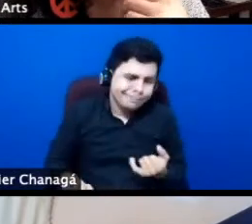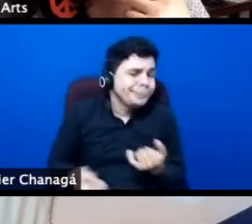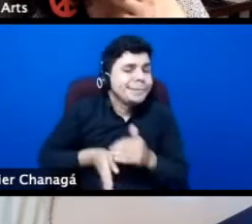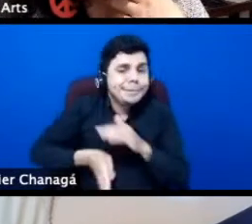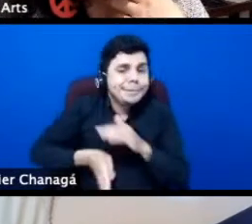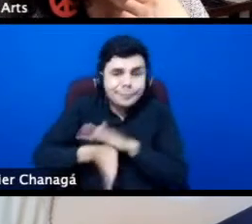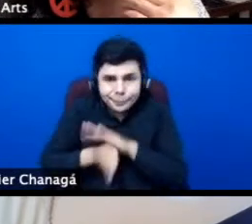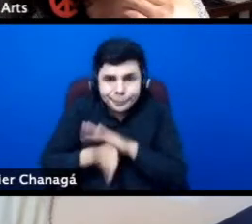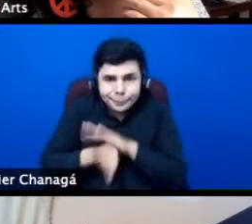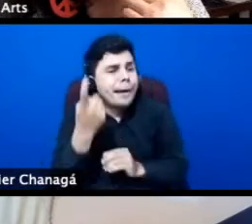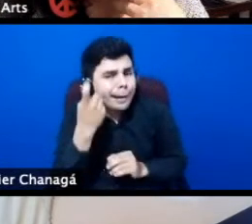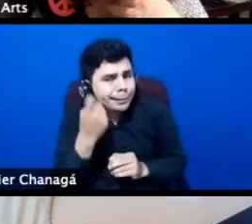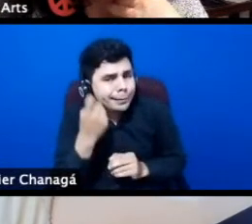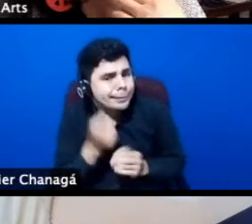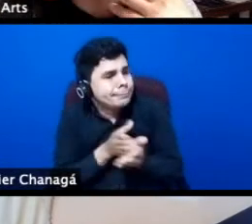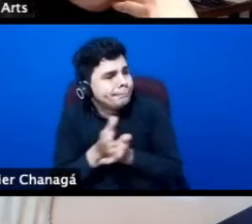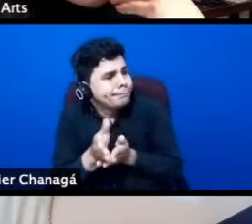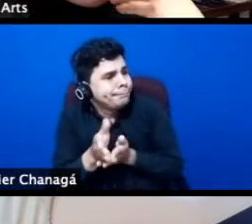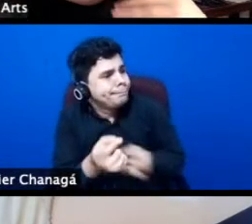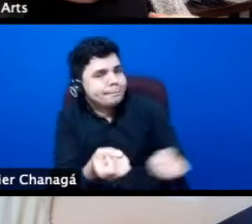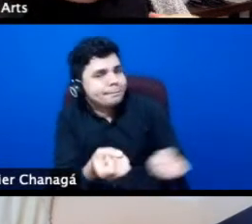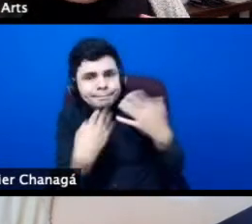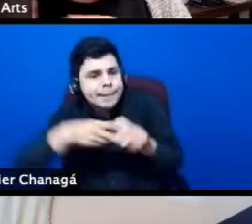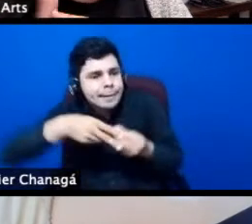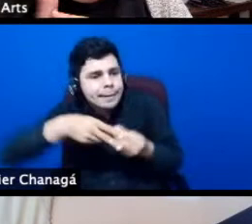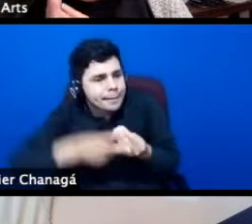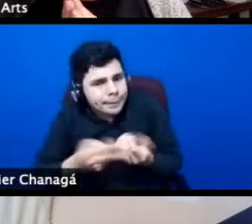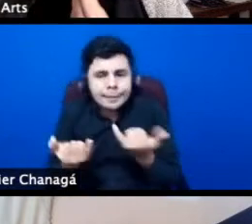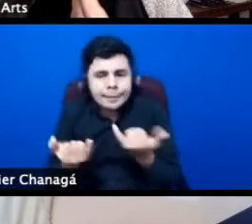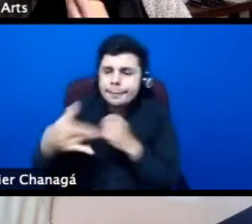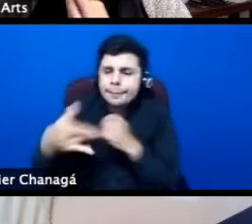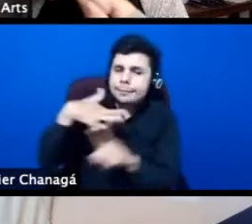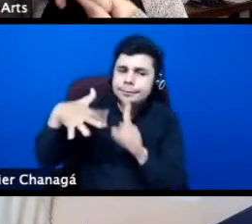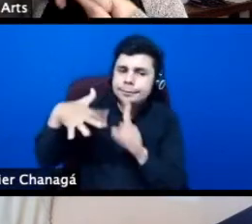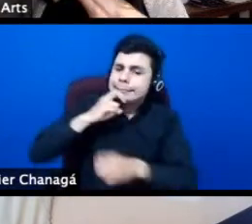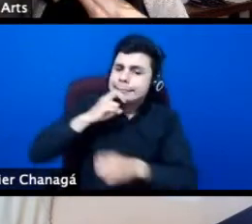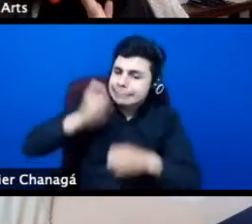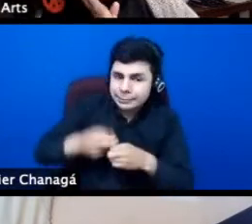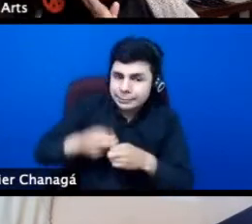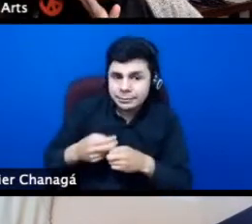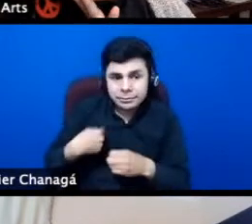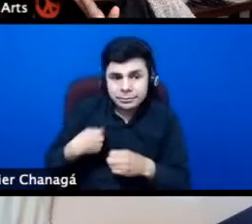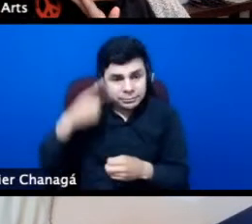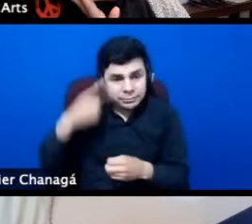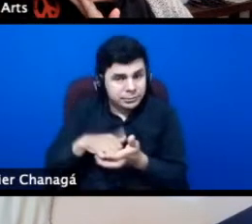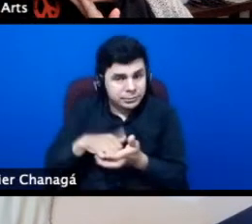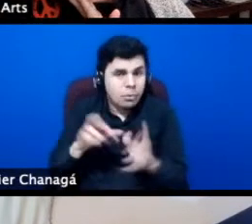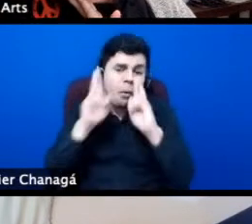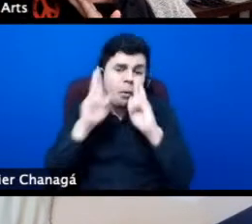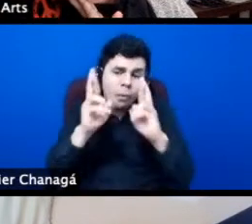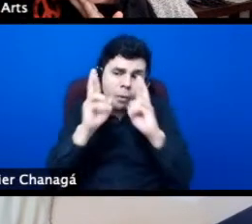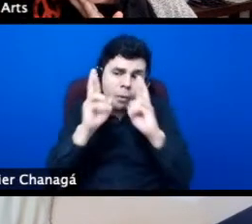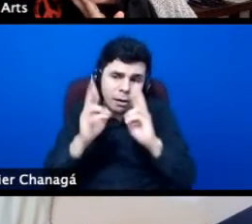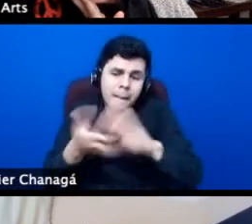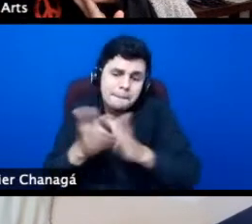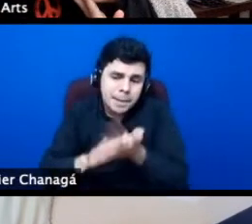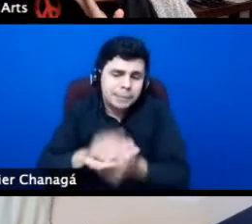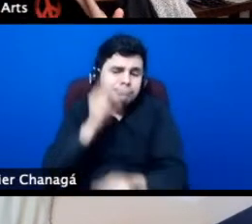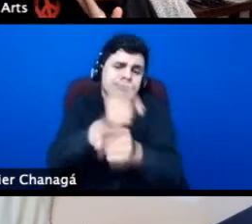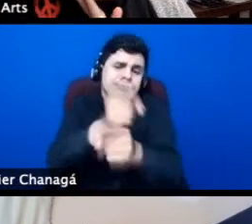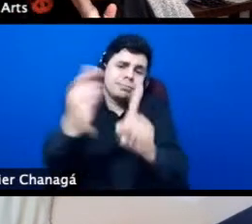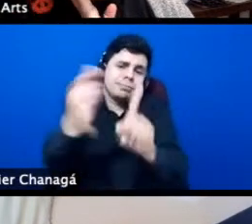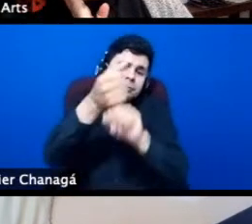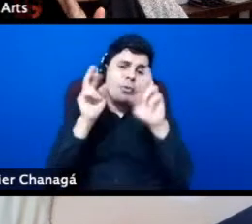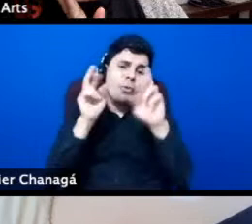un contexto muy complicado. Uh-huh. Yo lo que espero es que nos uh-huh. toque la paz en algún momento, que nos toque vivirla,